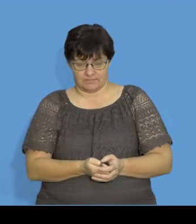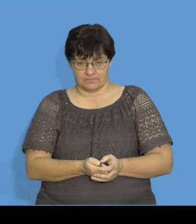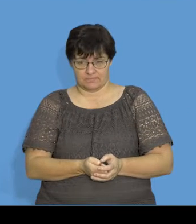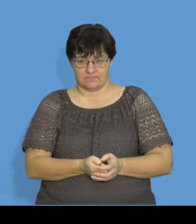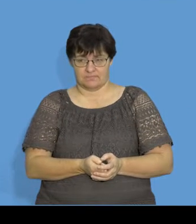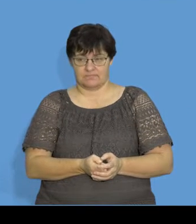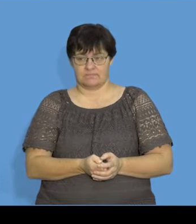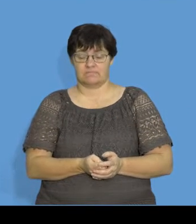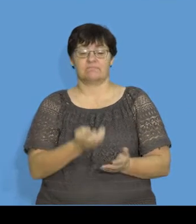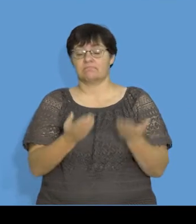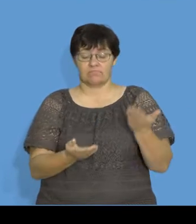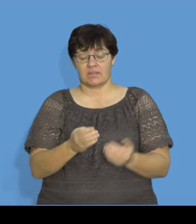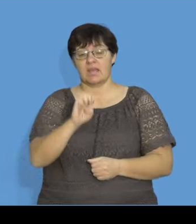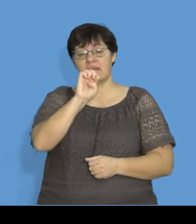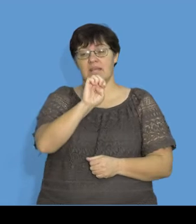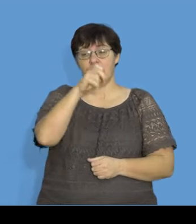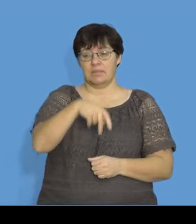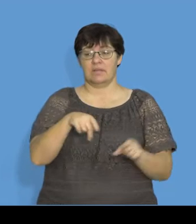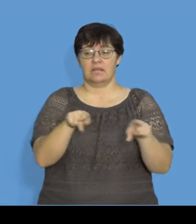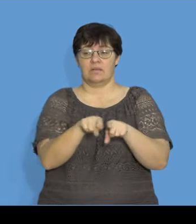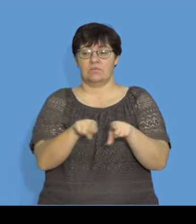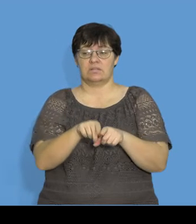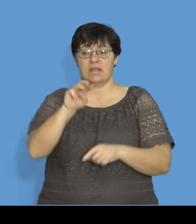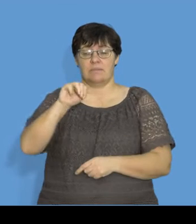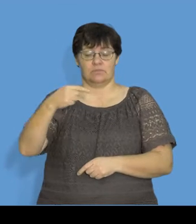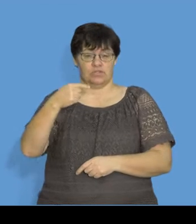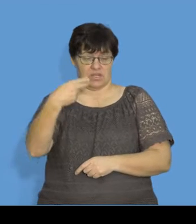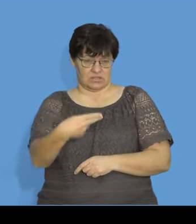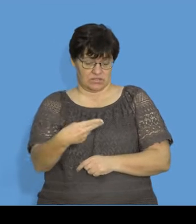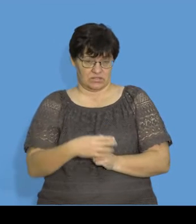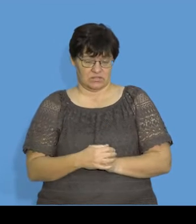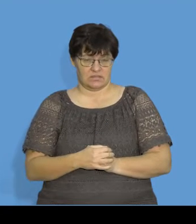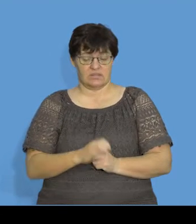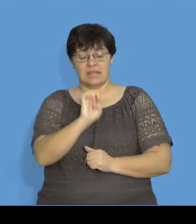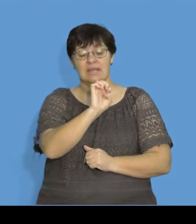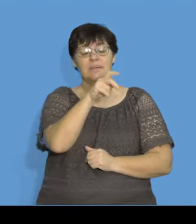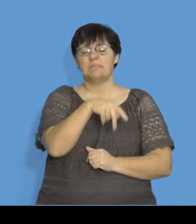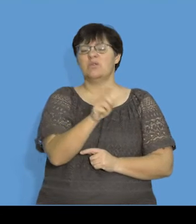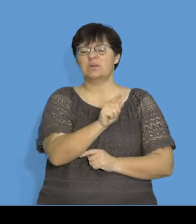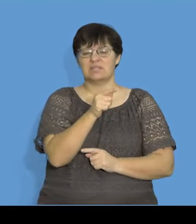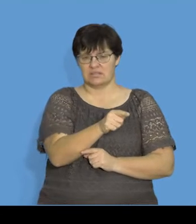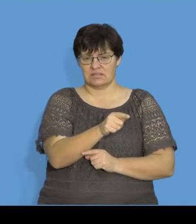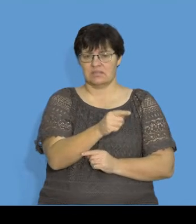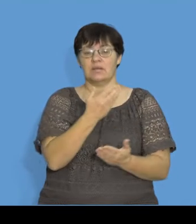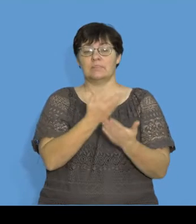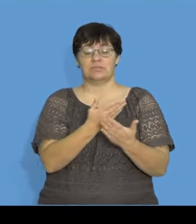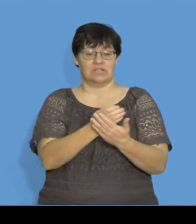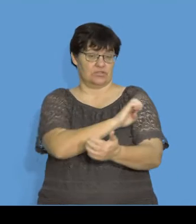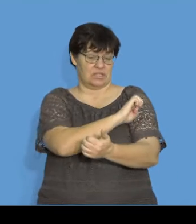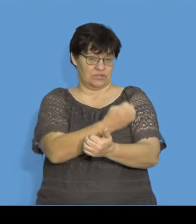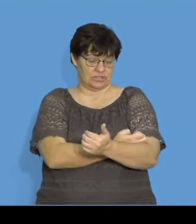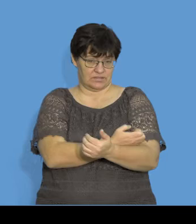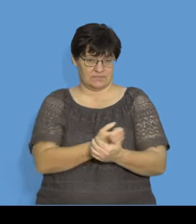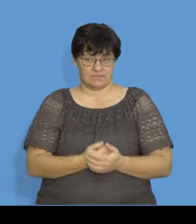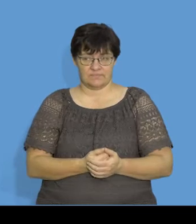equation is EP equals mgh, where EP stands for potential energy,